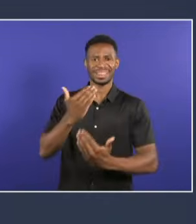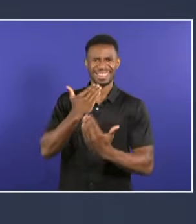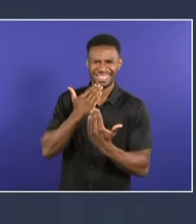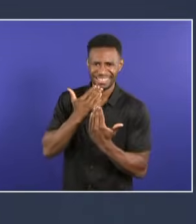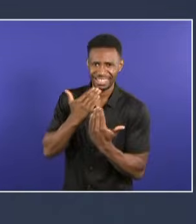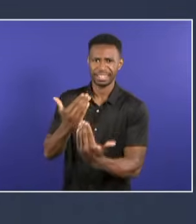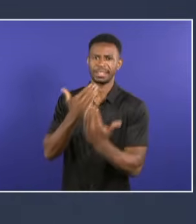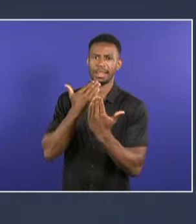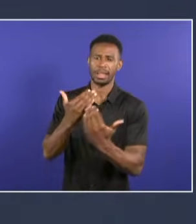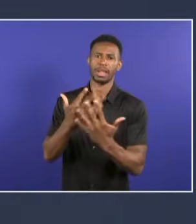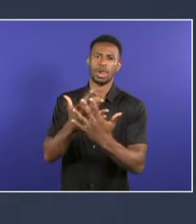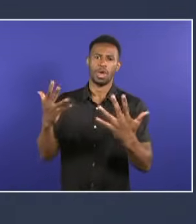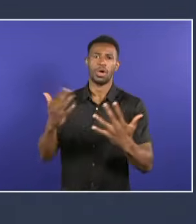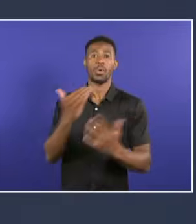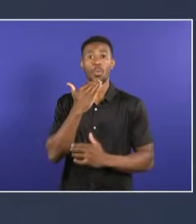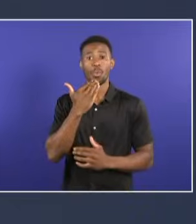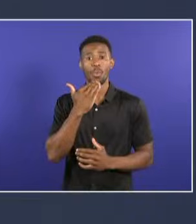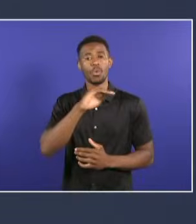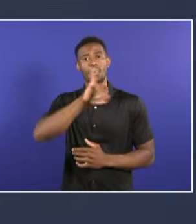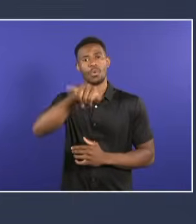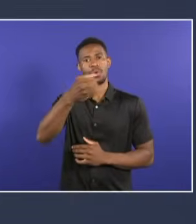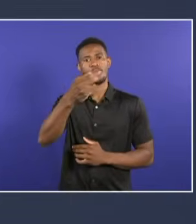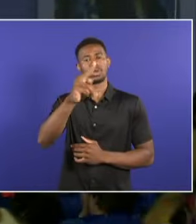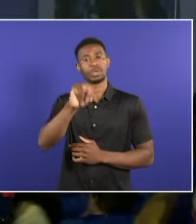party to that moment.